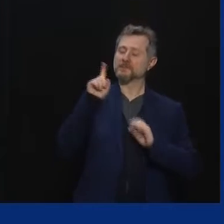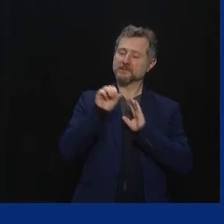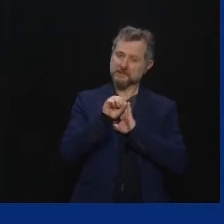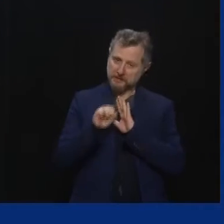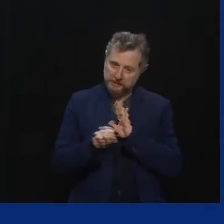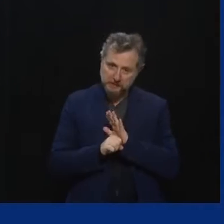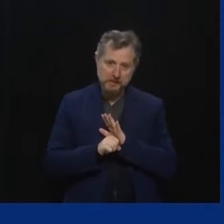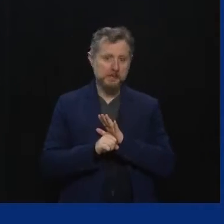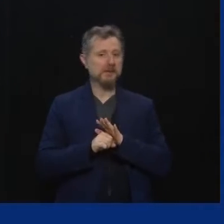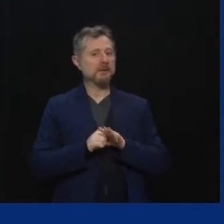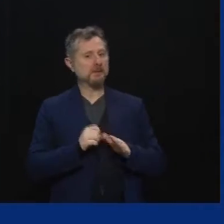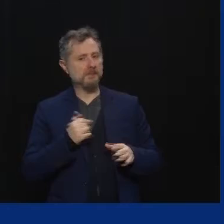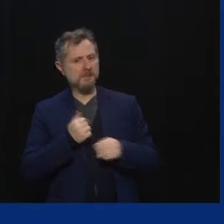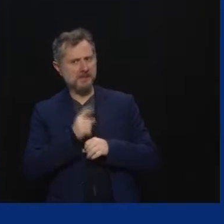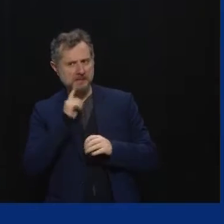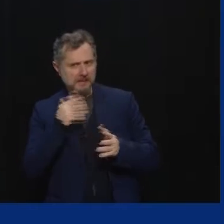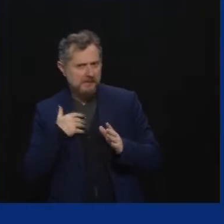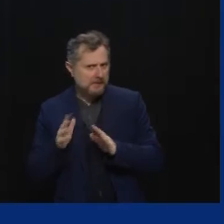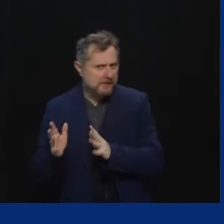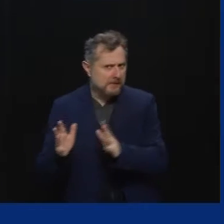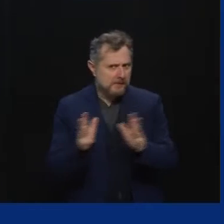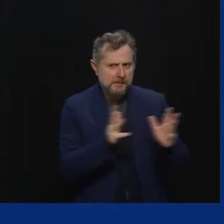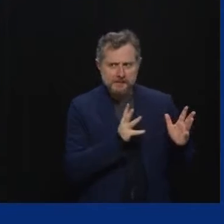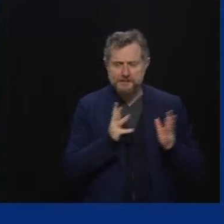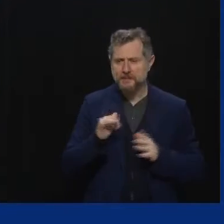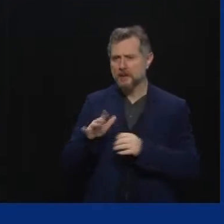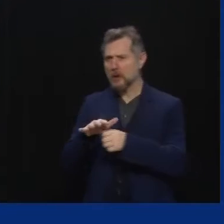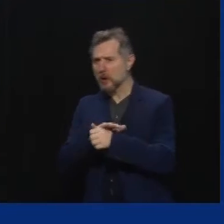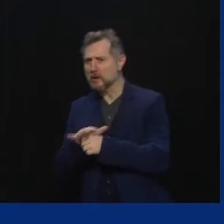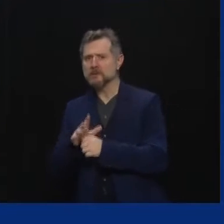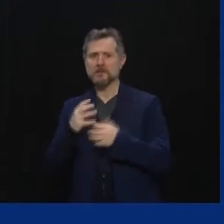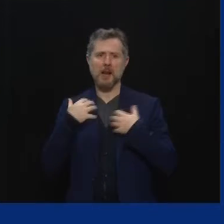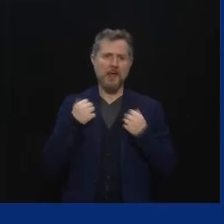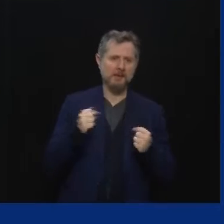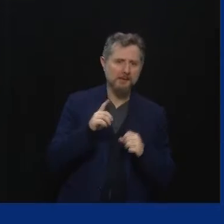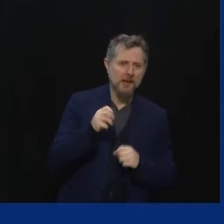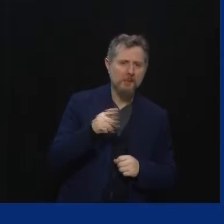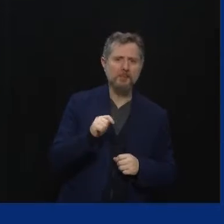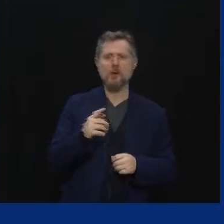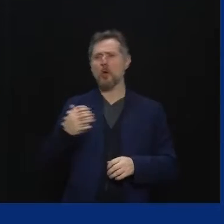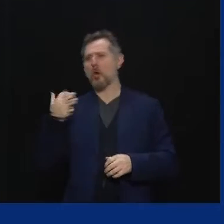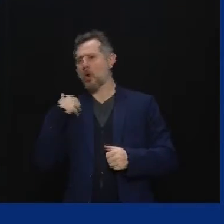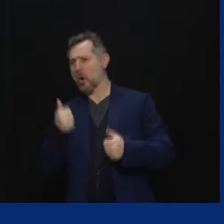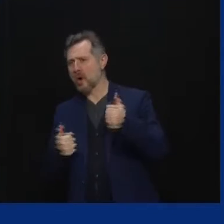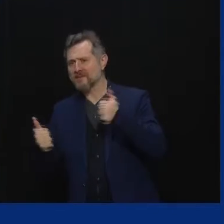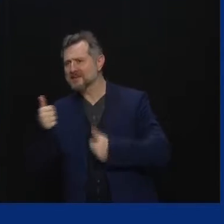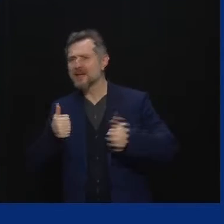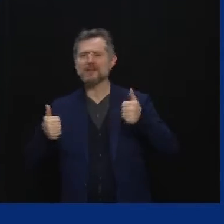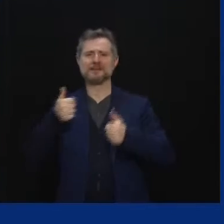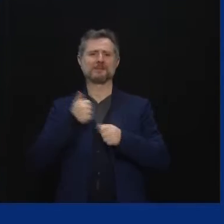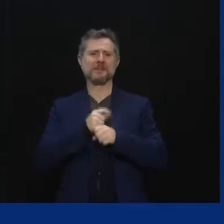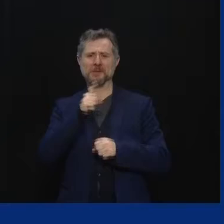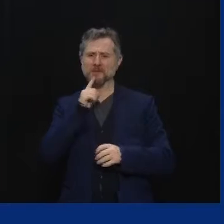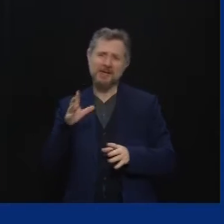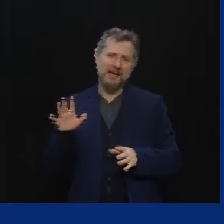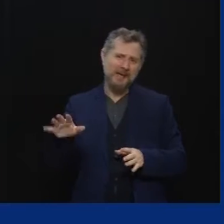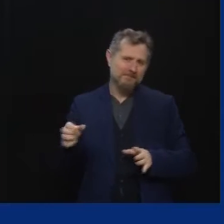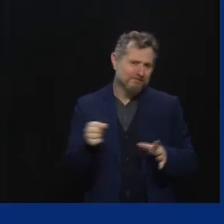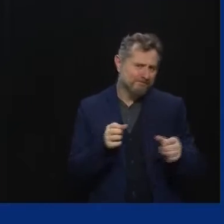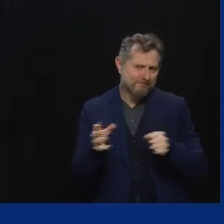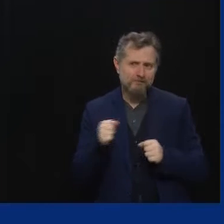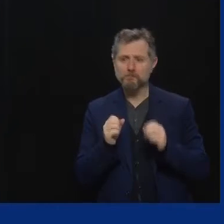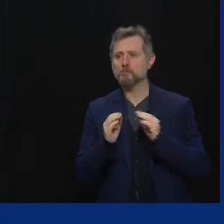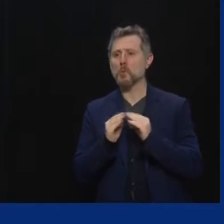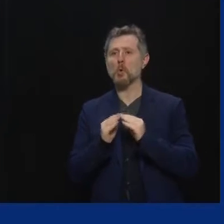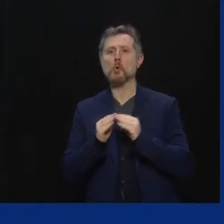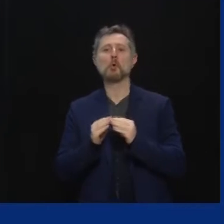health departments, and the elected officials to find out how we can backfill and get more healthcare workers in. It's not a shortage of beds. It is absolutely